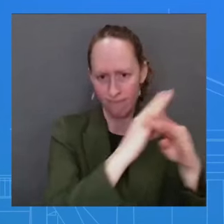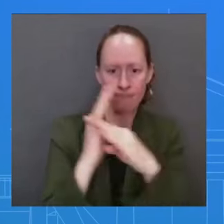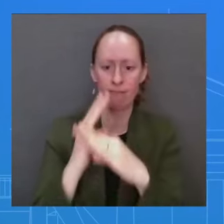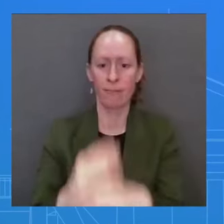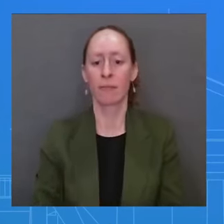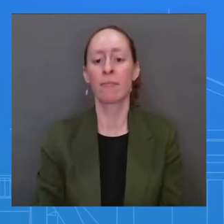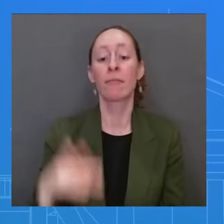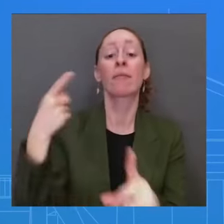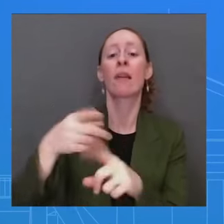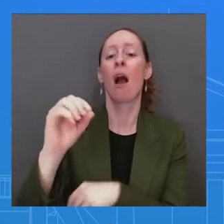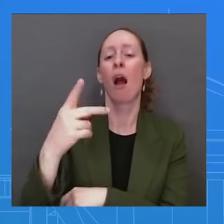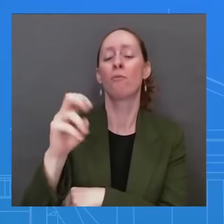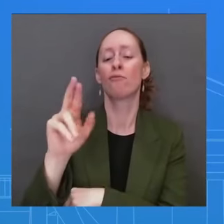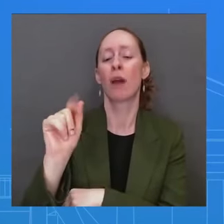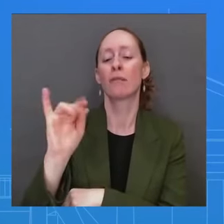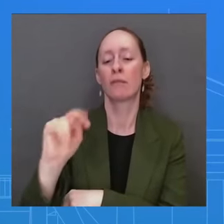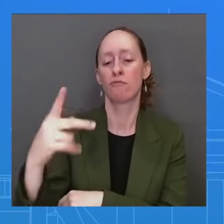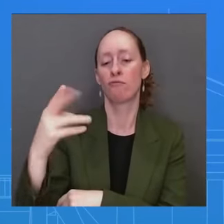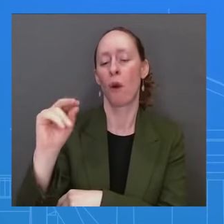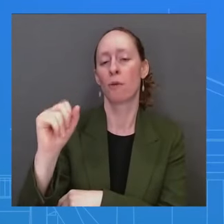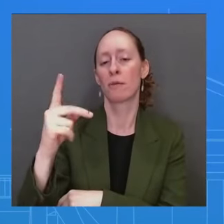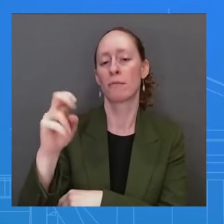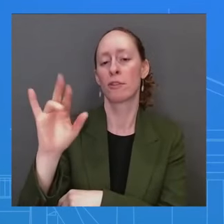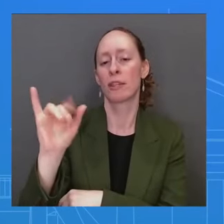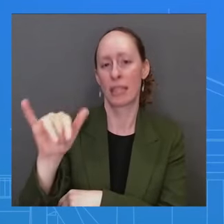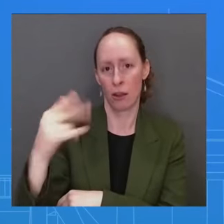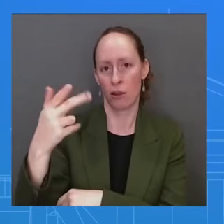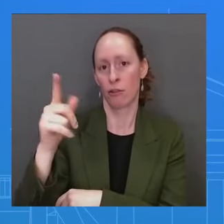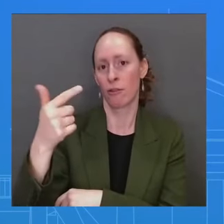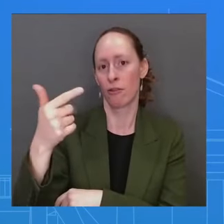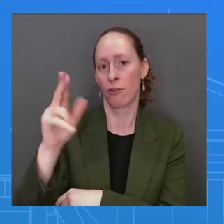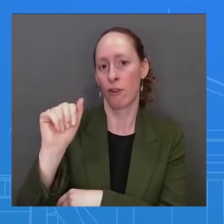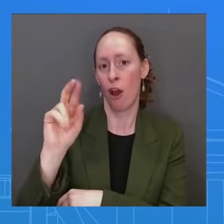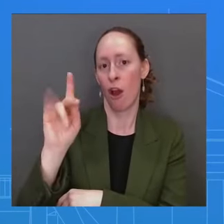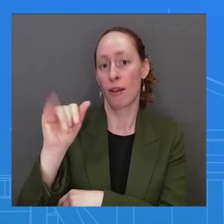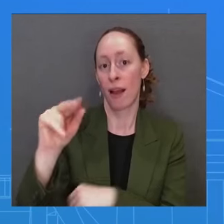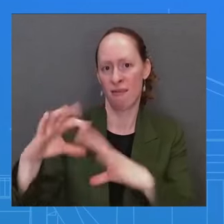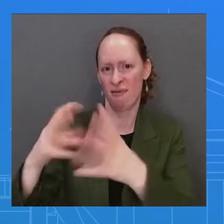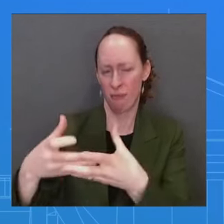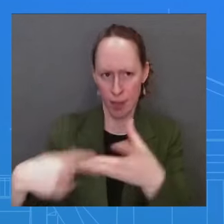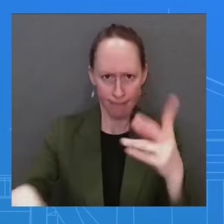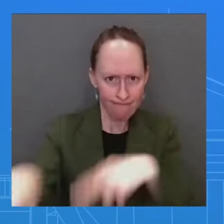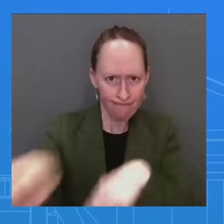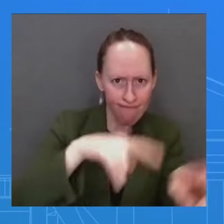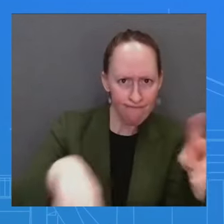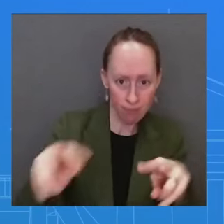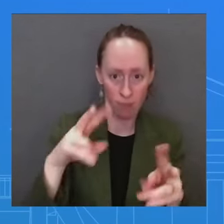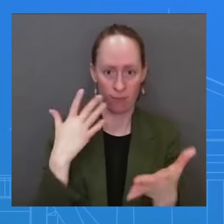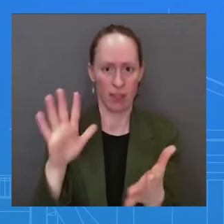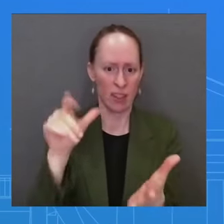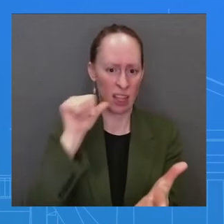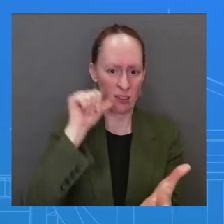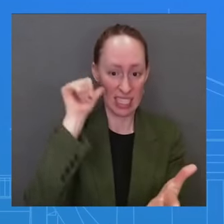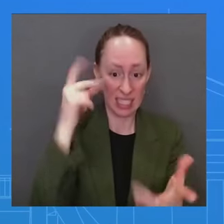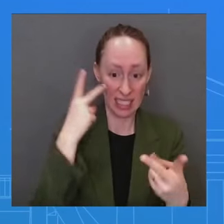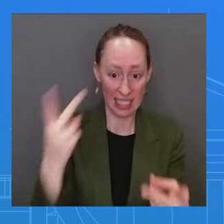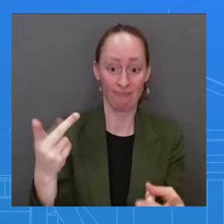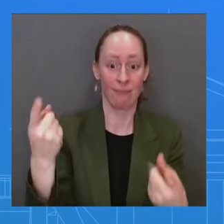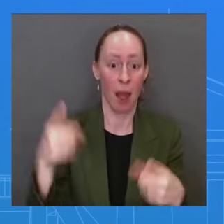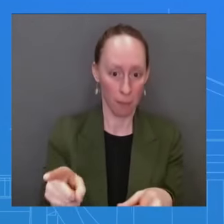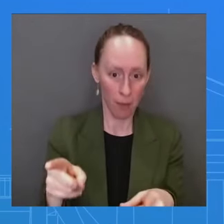happen yesterday. Unfortunately, that operation is required, and you could see the results yesterday. the need for those military